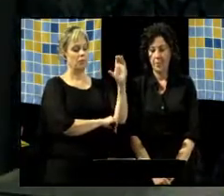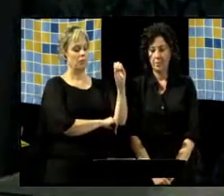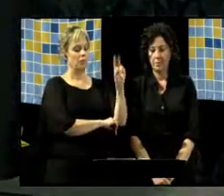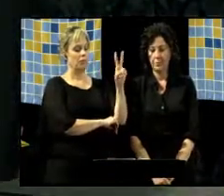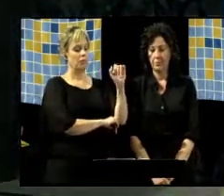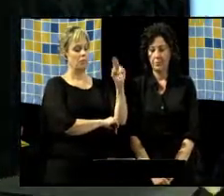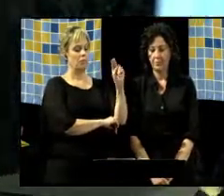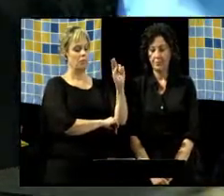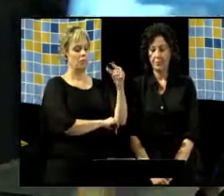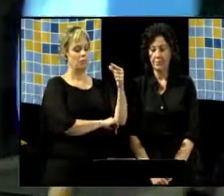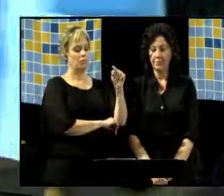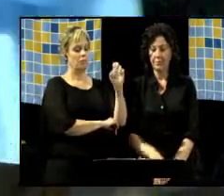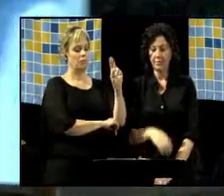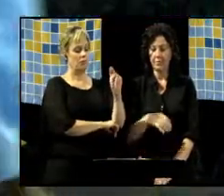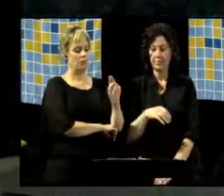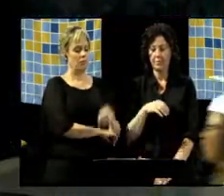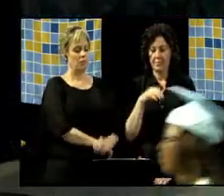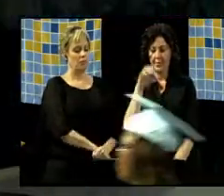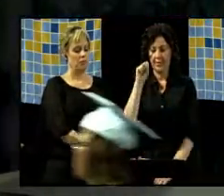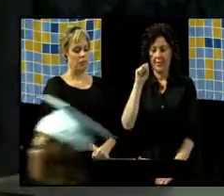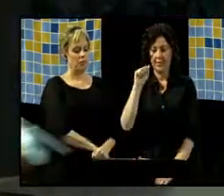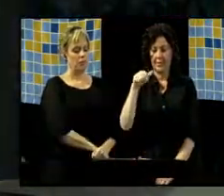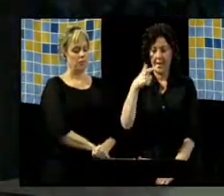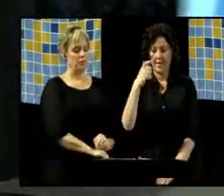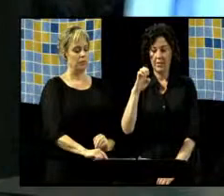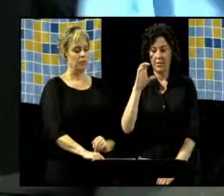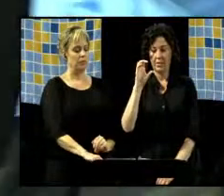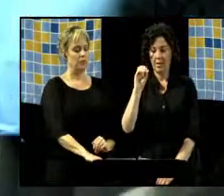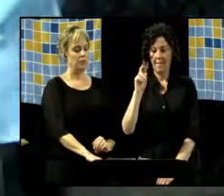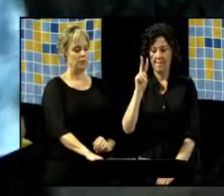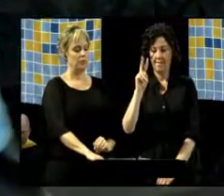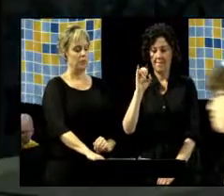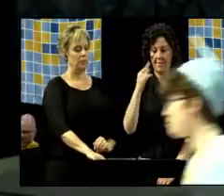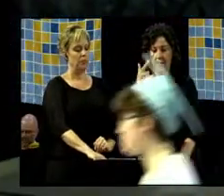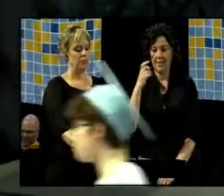Covington, Sage Brianna Covington,